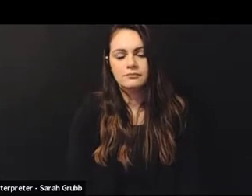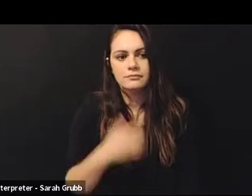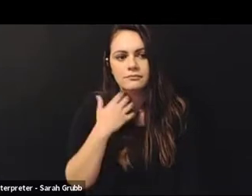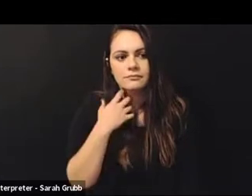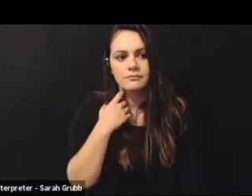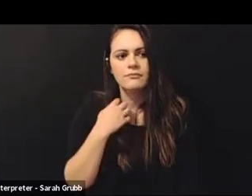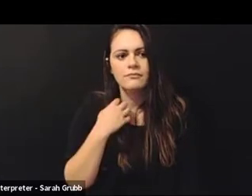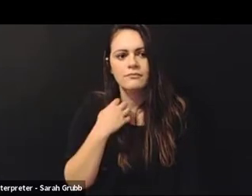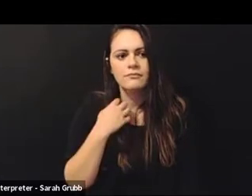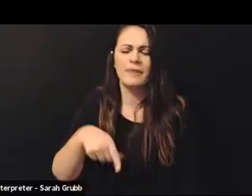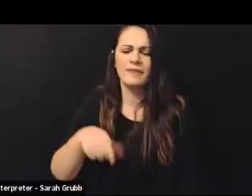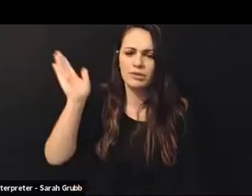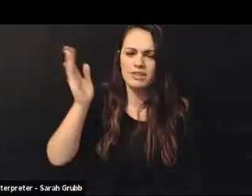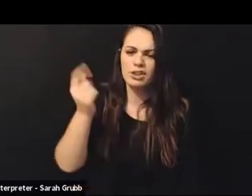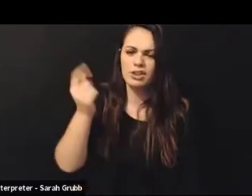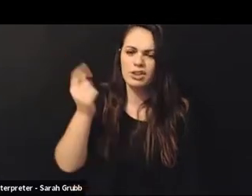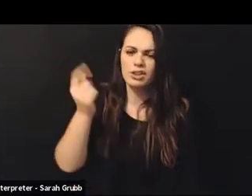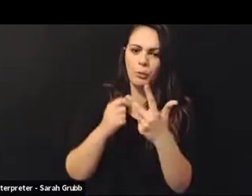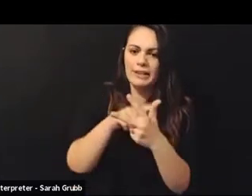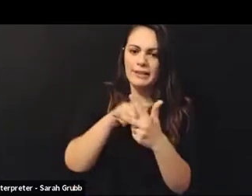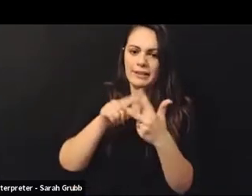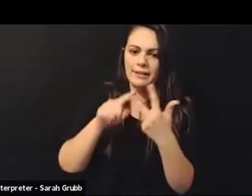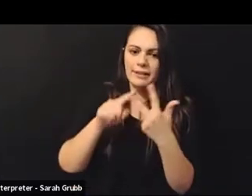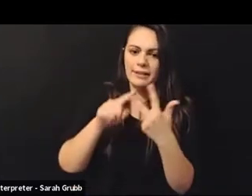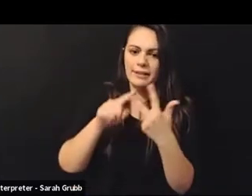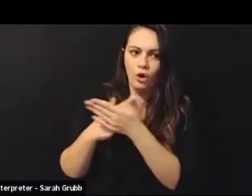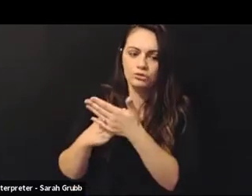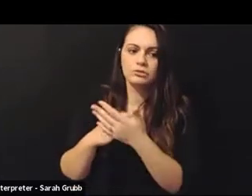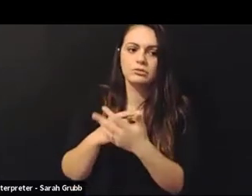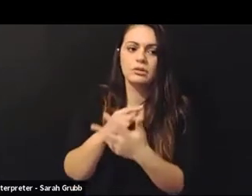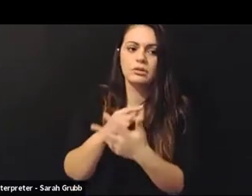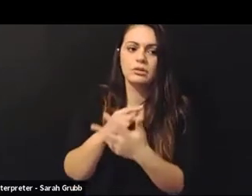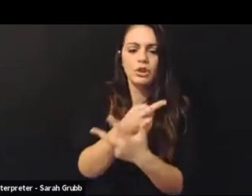first part, we're going to talk a little bit about autism and deafblindness and some